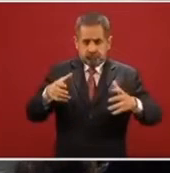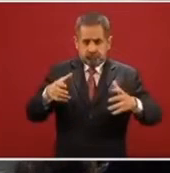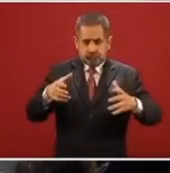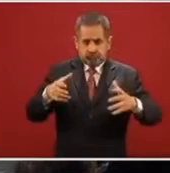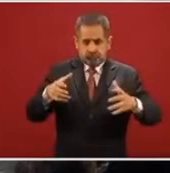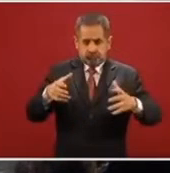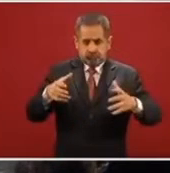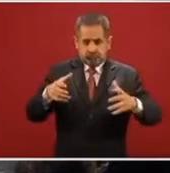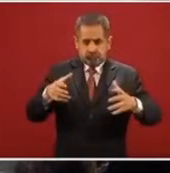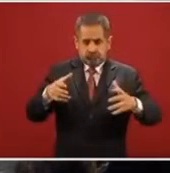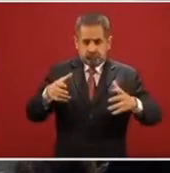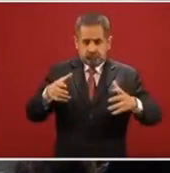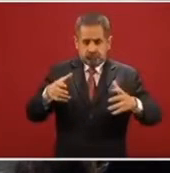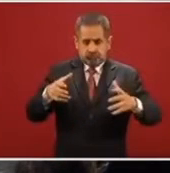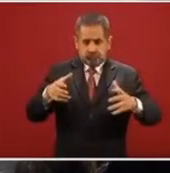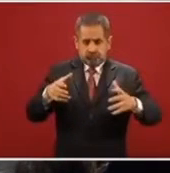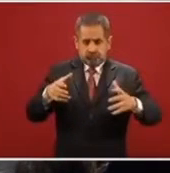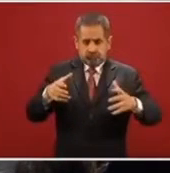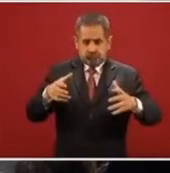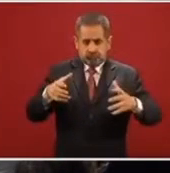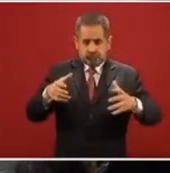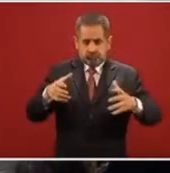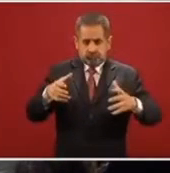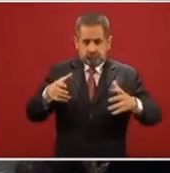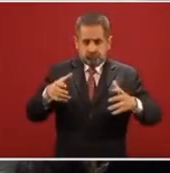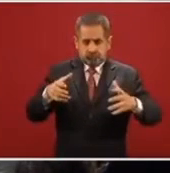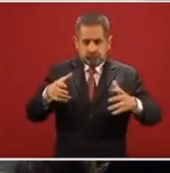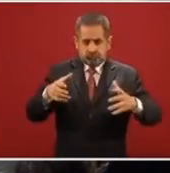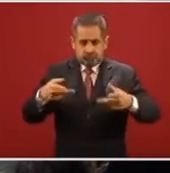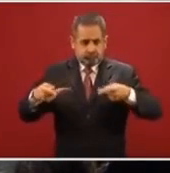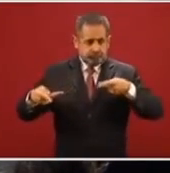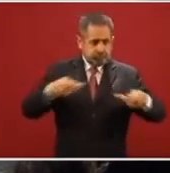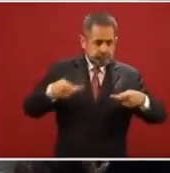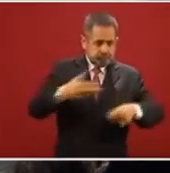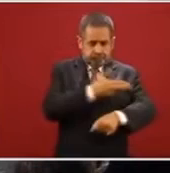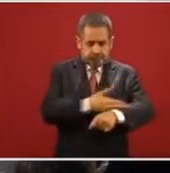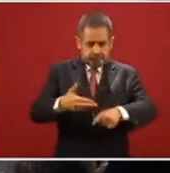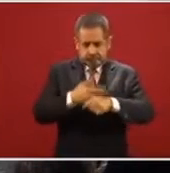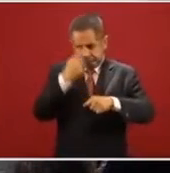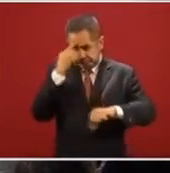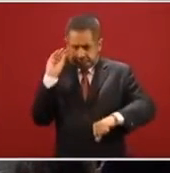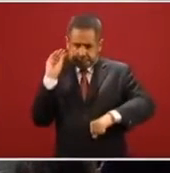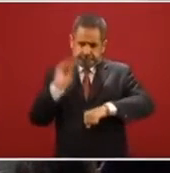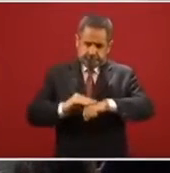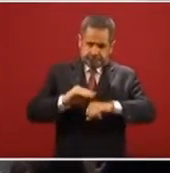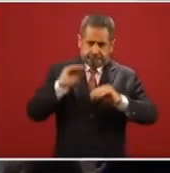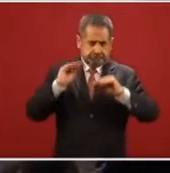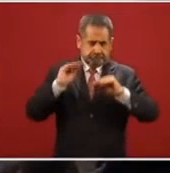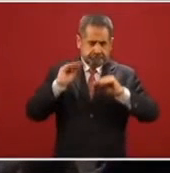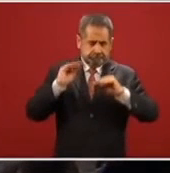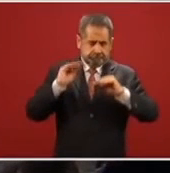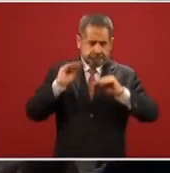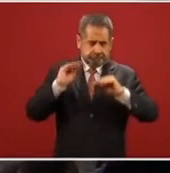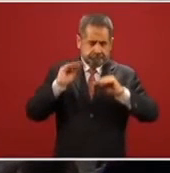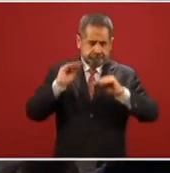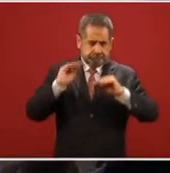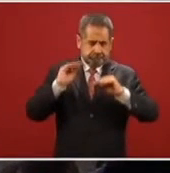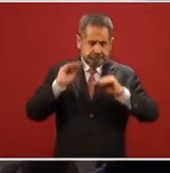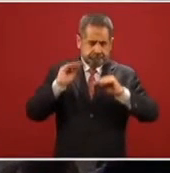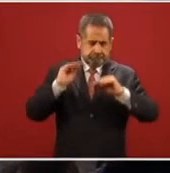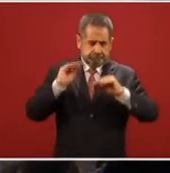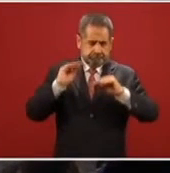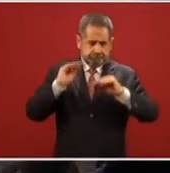articulate the movements concretely de instalación de estas medidas, of